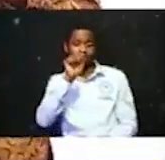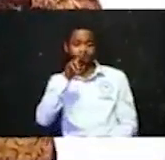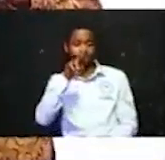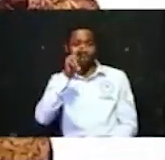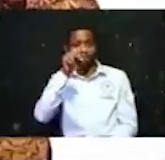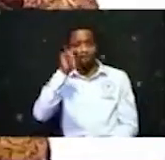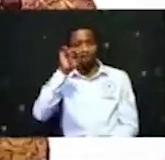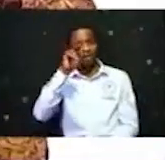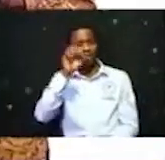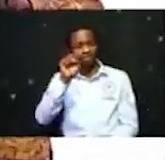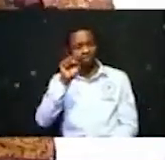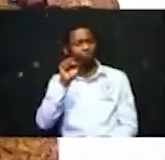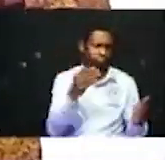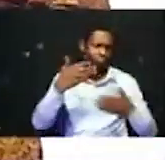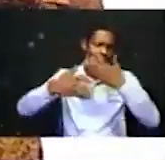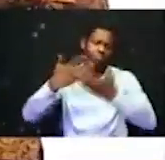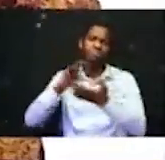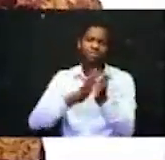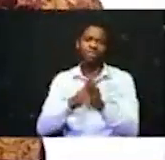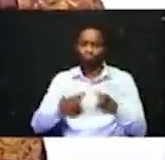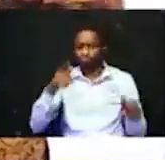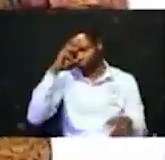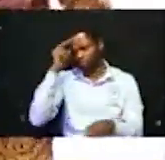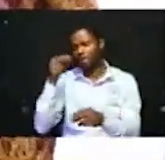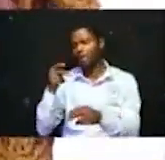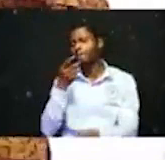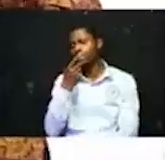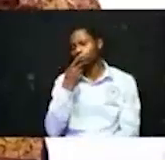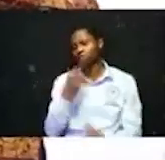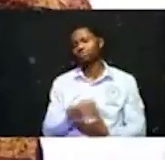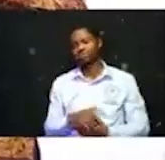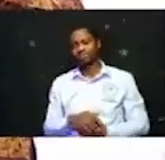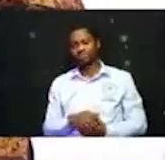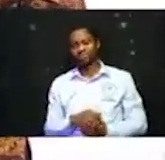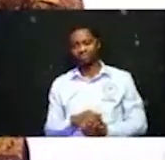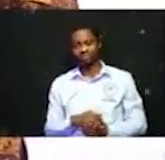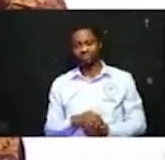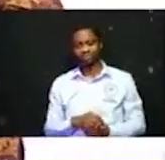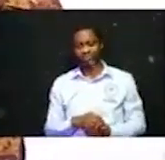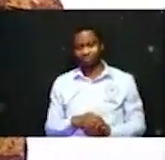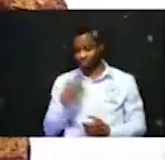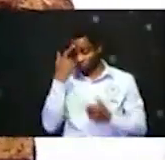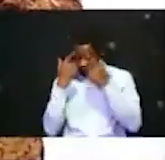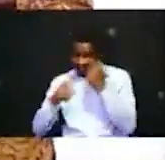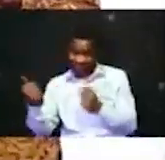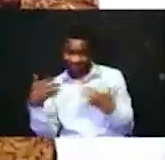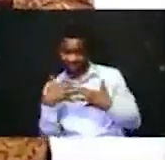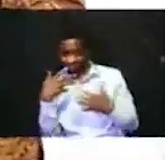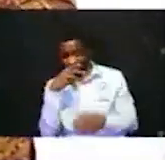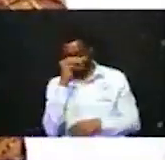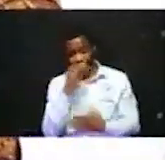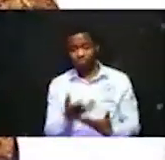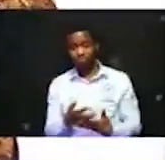abo modia kwashe smuffle Paul and not never can won share or no shen cry could see bra ne ni pakesia y to me. Now there